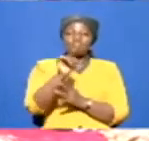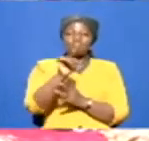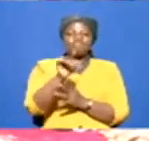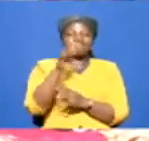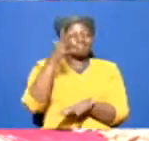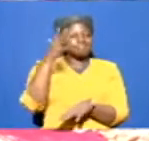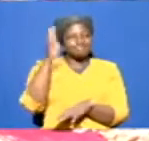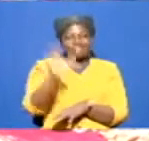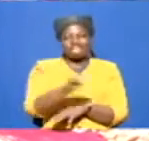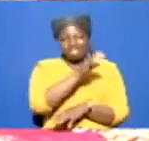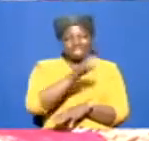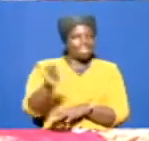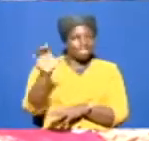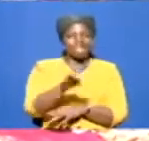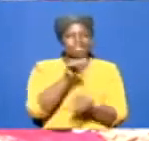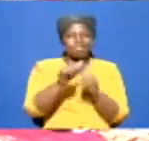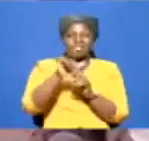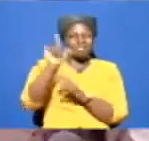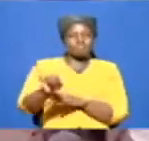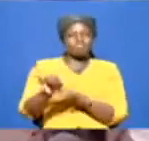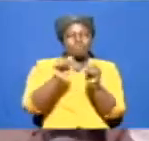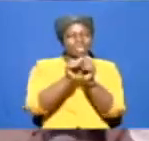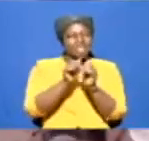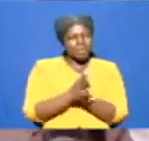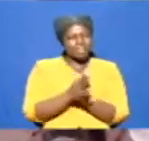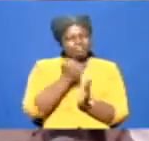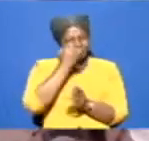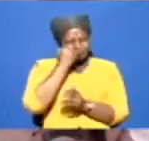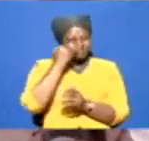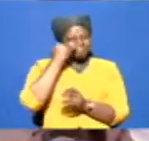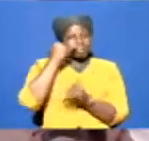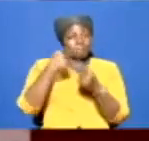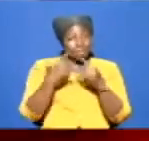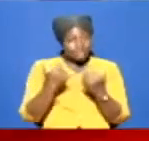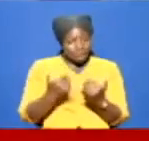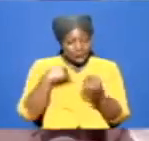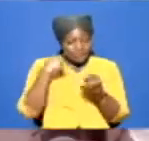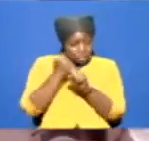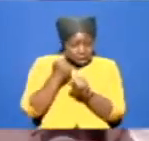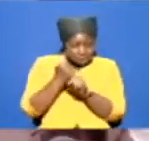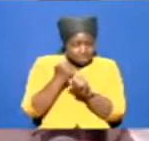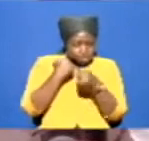drugs. Lakini tumeweka mikakati ya kuhakikisha kwamba vile